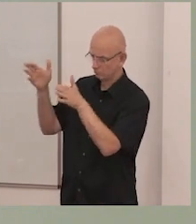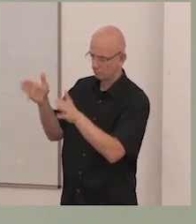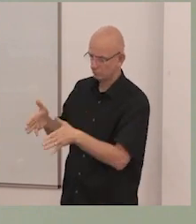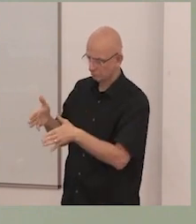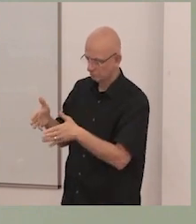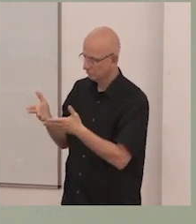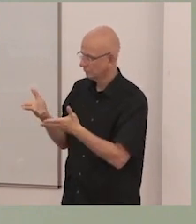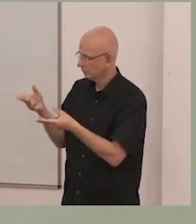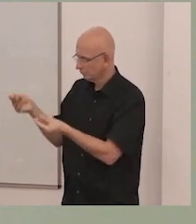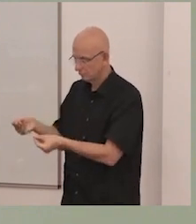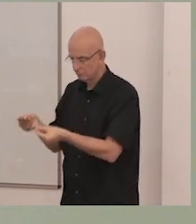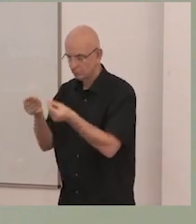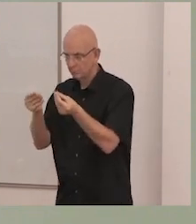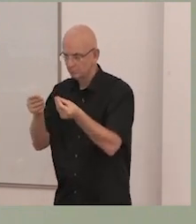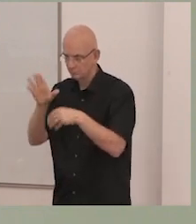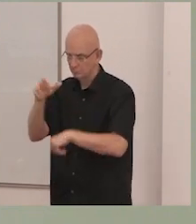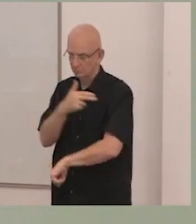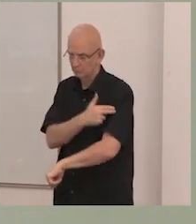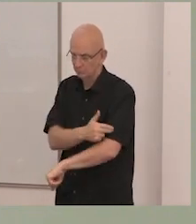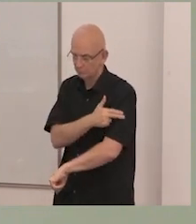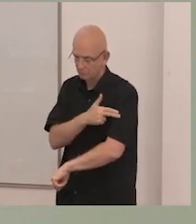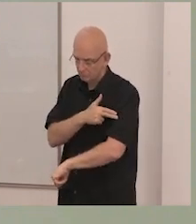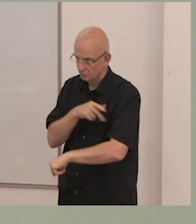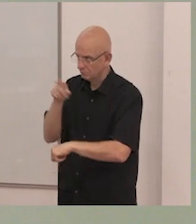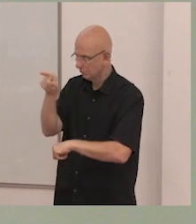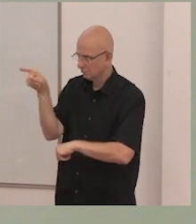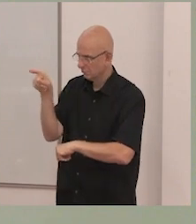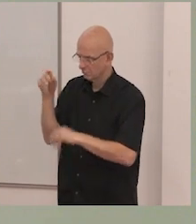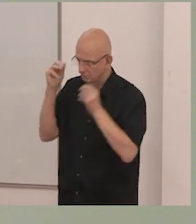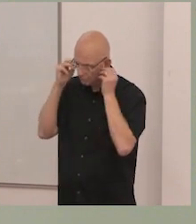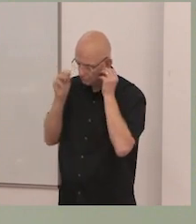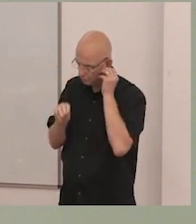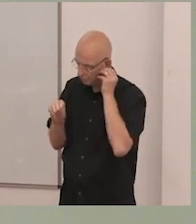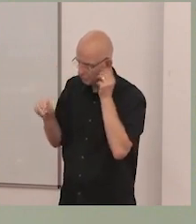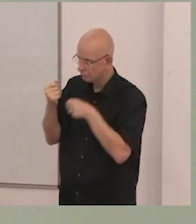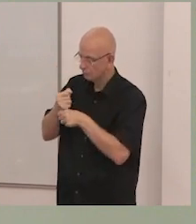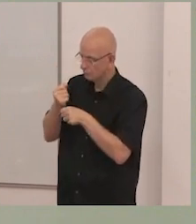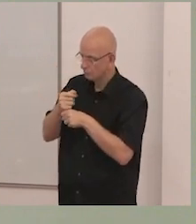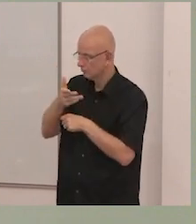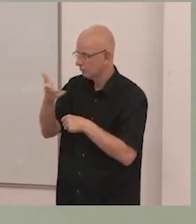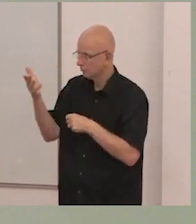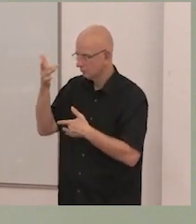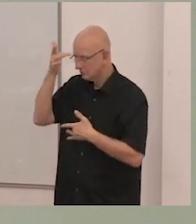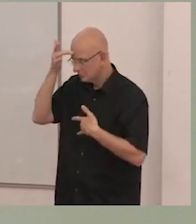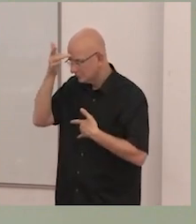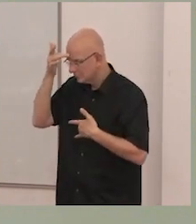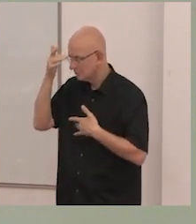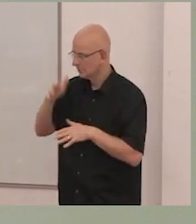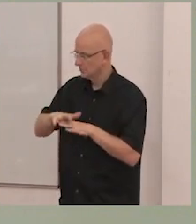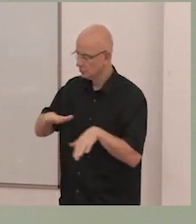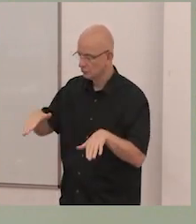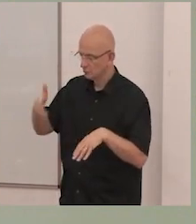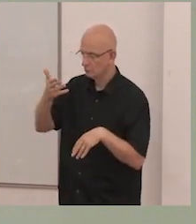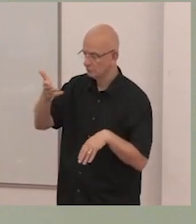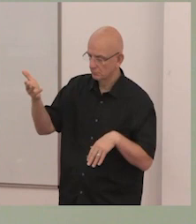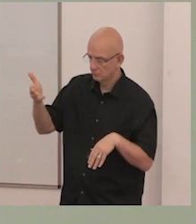hospitals for sick, for ill children. And when they grow, when they get older, these children,